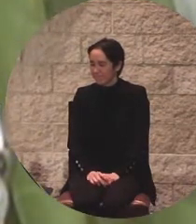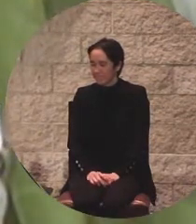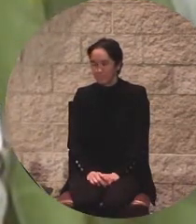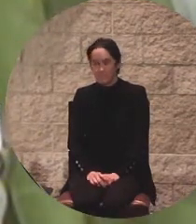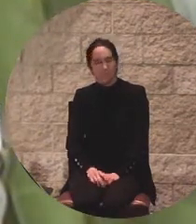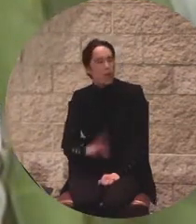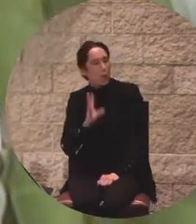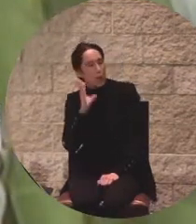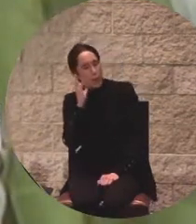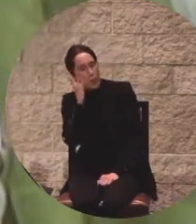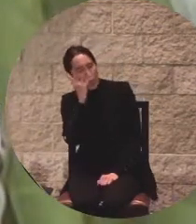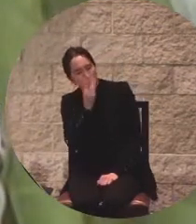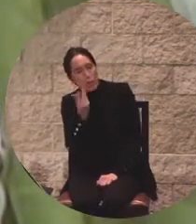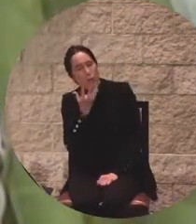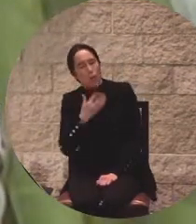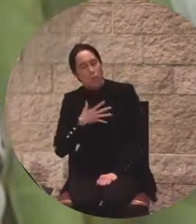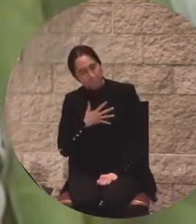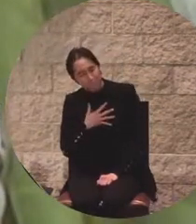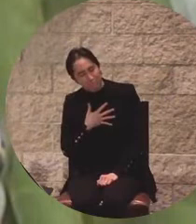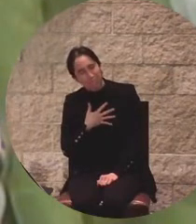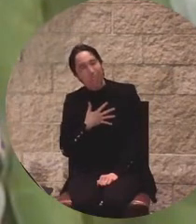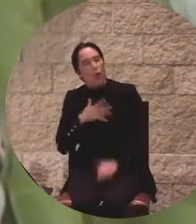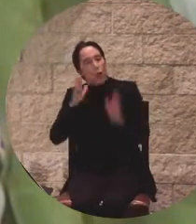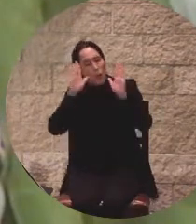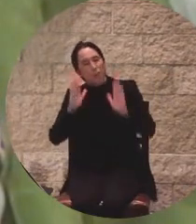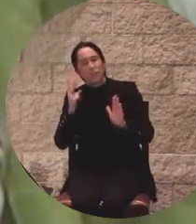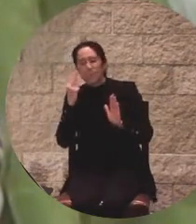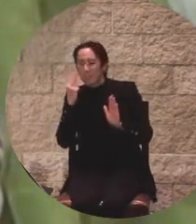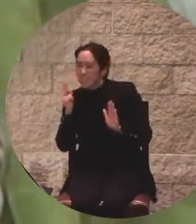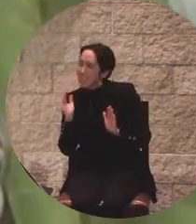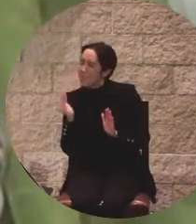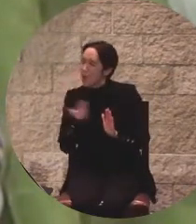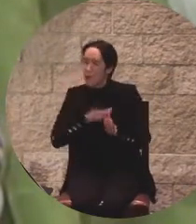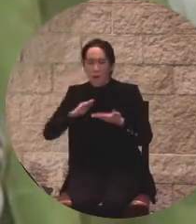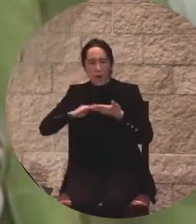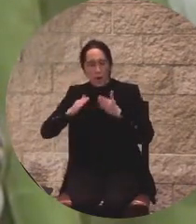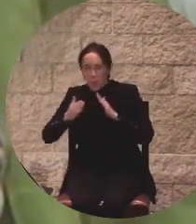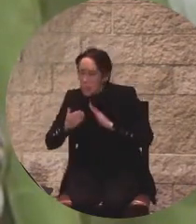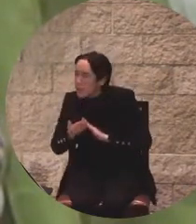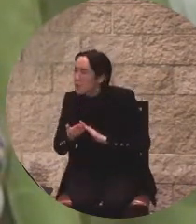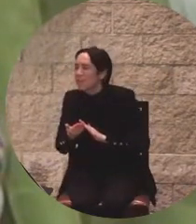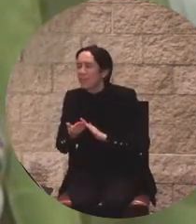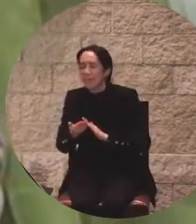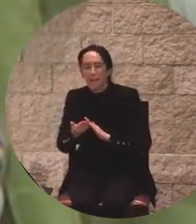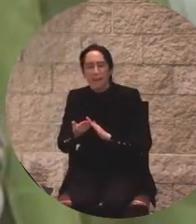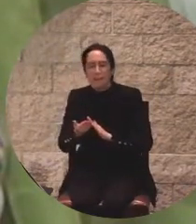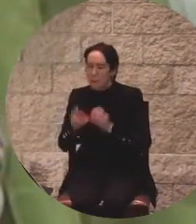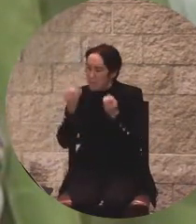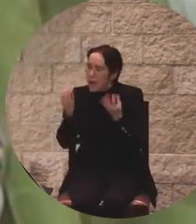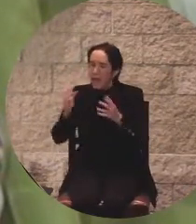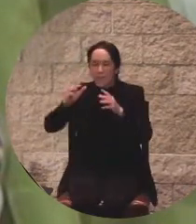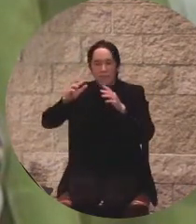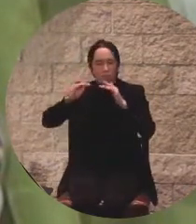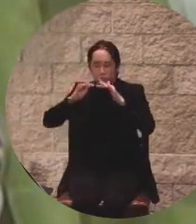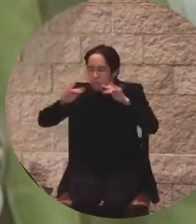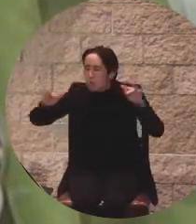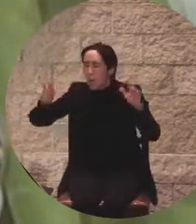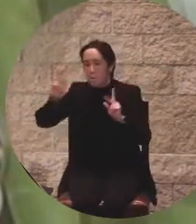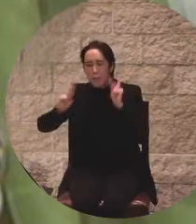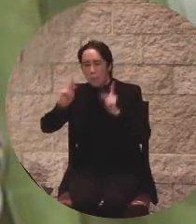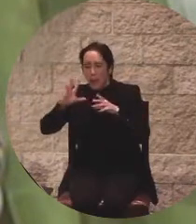Beautiful. So wonderful to see this wonderful community and all the different people that it takes to make a place like this keep